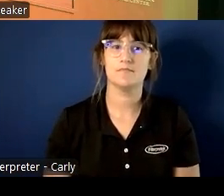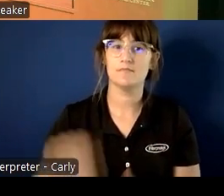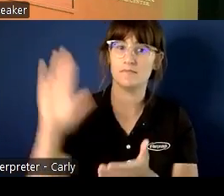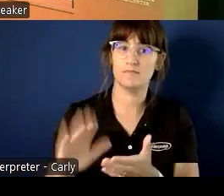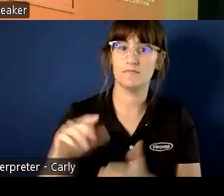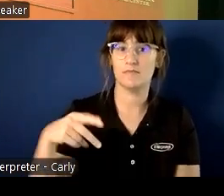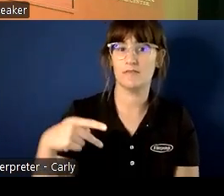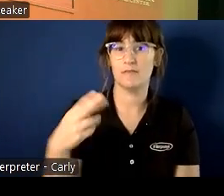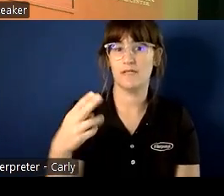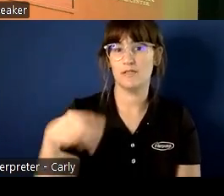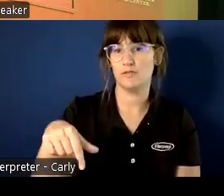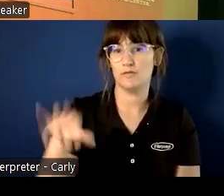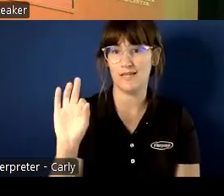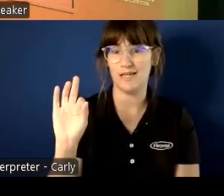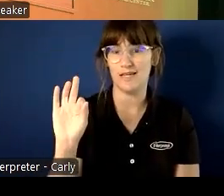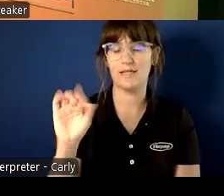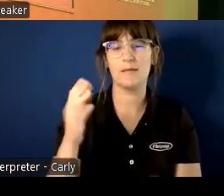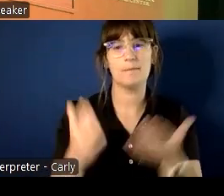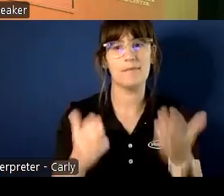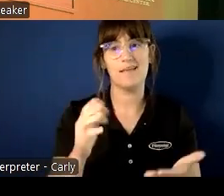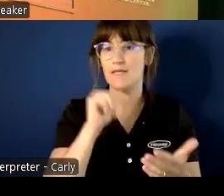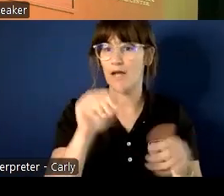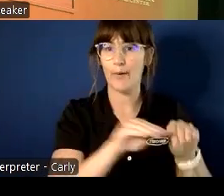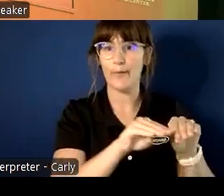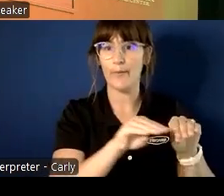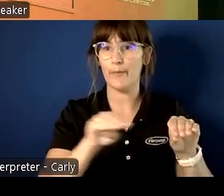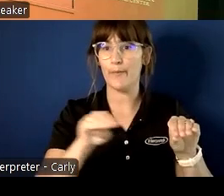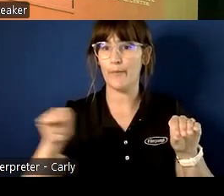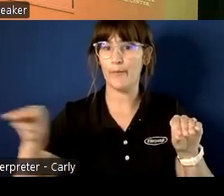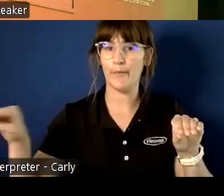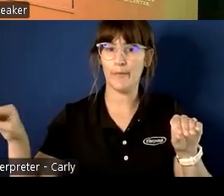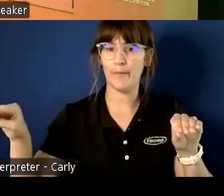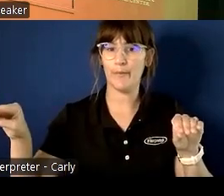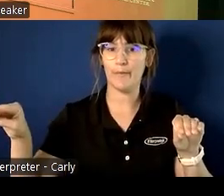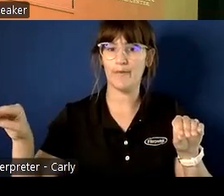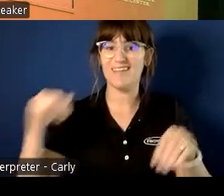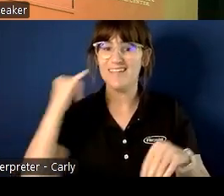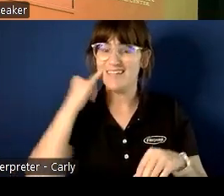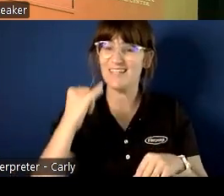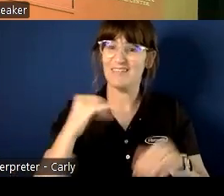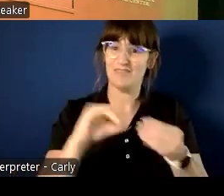PHQ-9 might not be linear. So in other words, right, reduction of PHQ score of 5